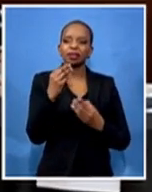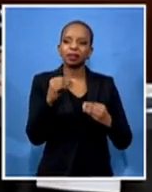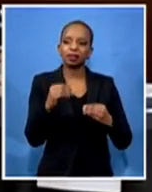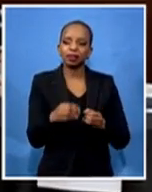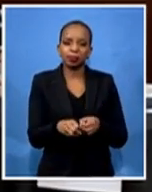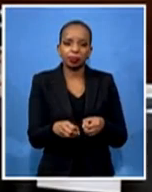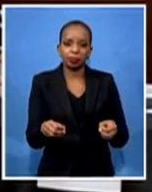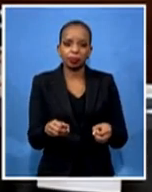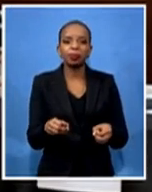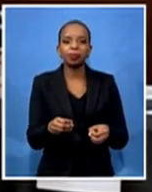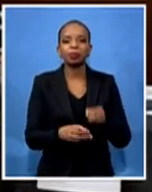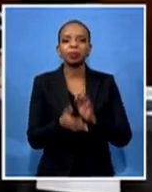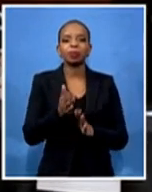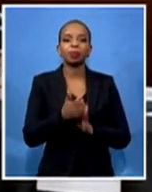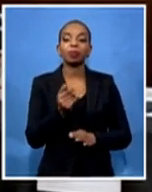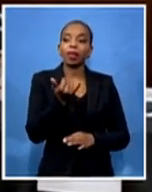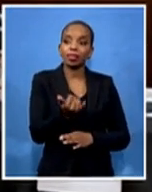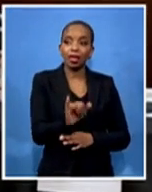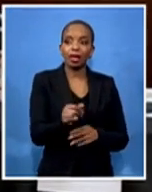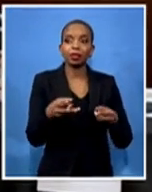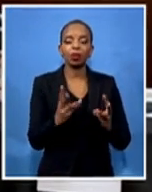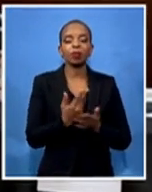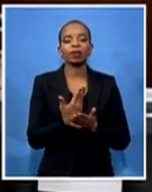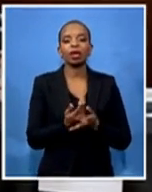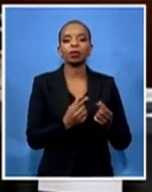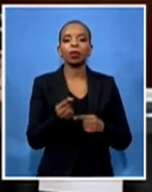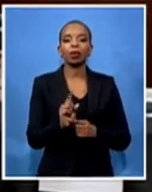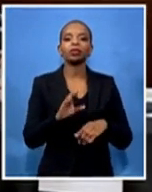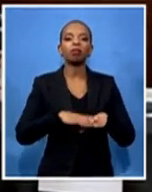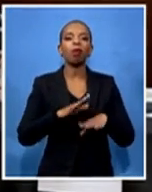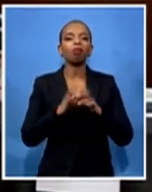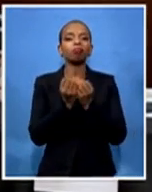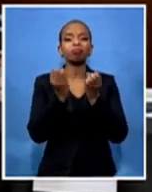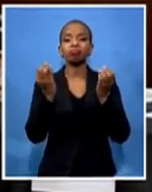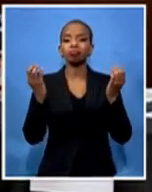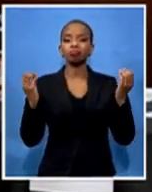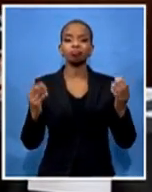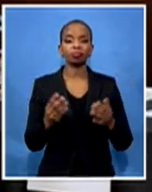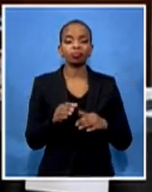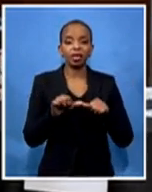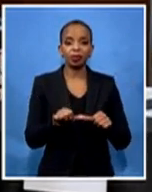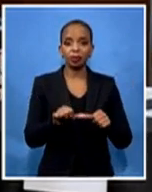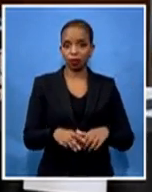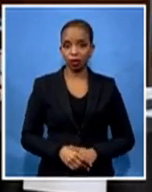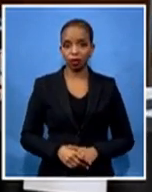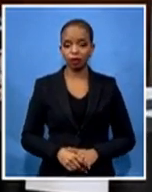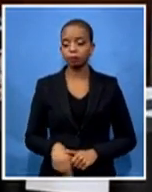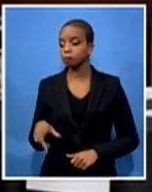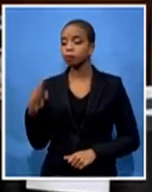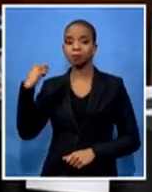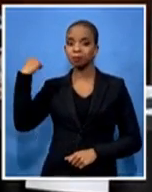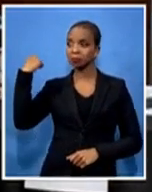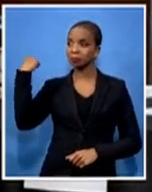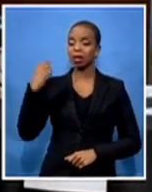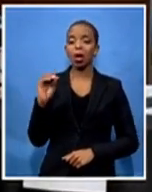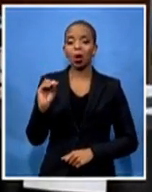of ISPs as we move on. Now, behind us here, there are tables, as we can see, and we understand that Senzo is not only the